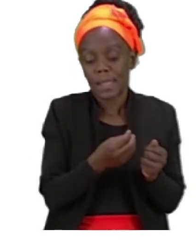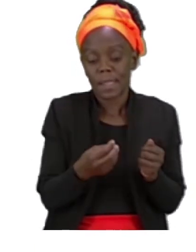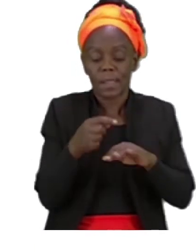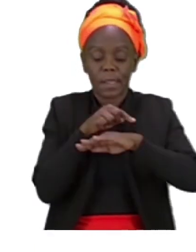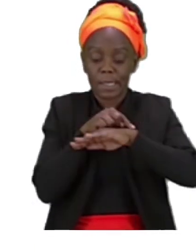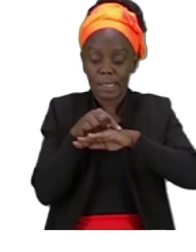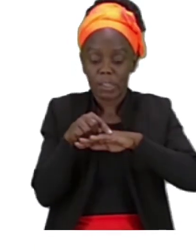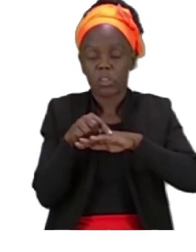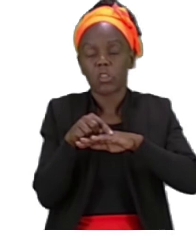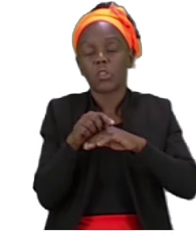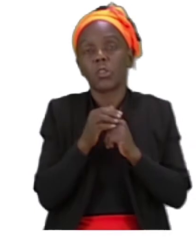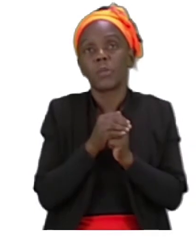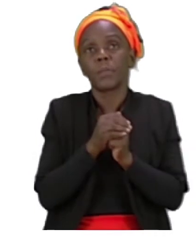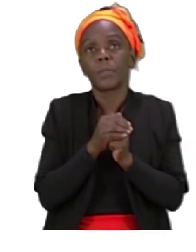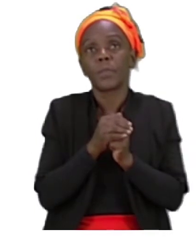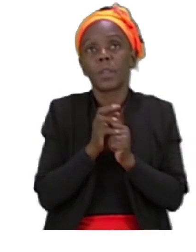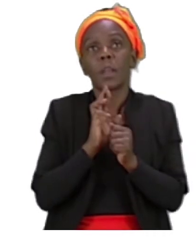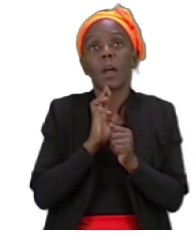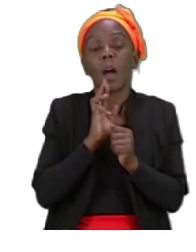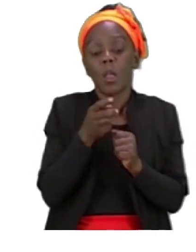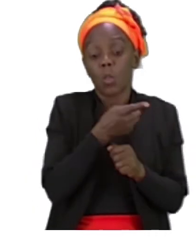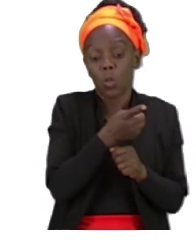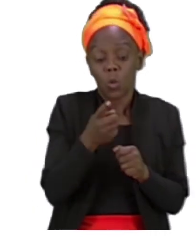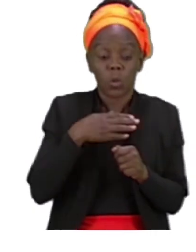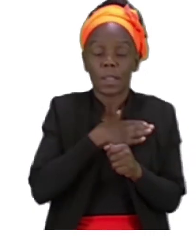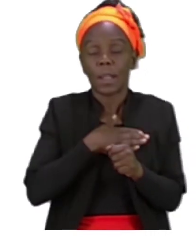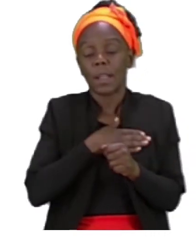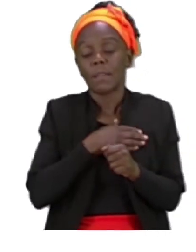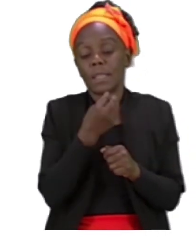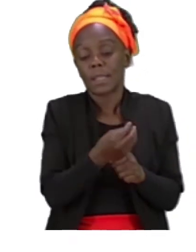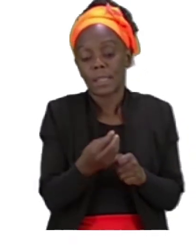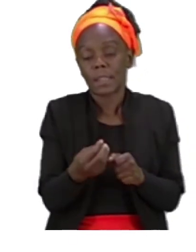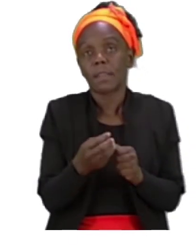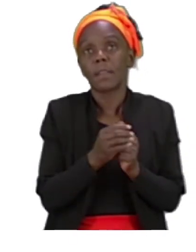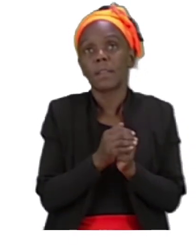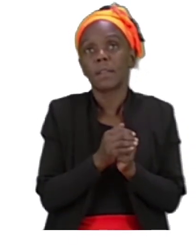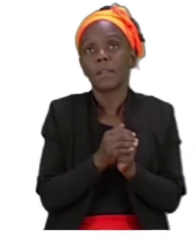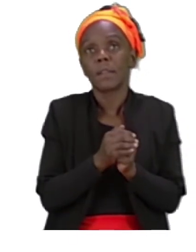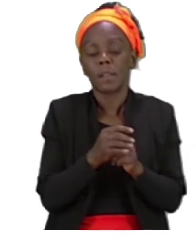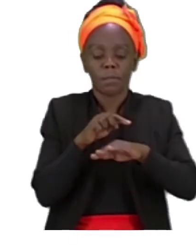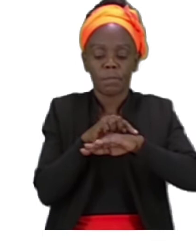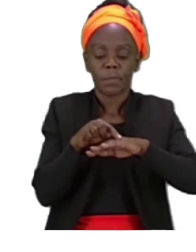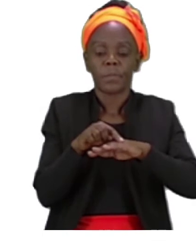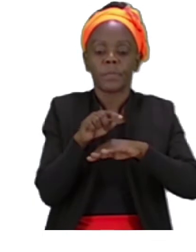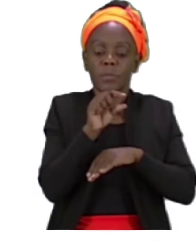Let's read again. Are those lovely kids dash?